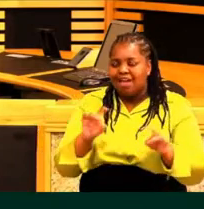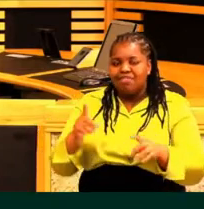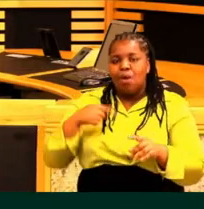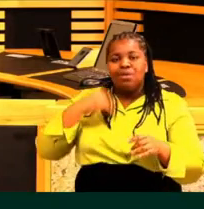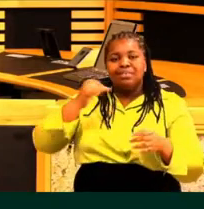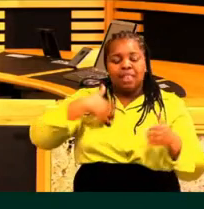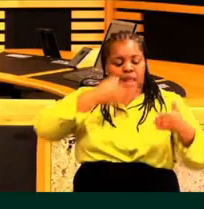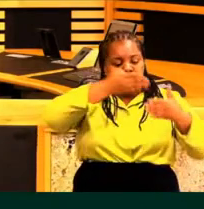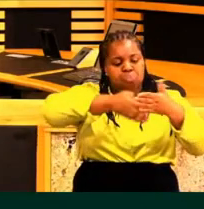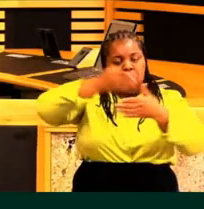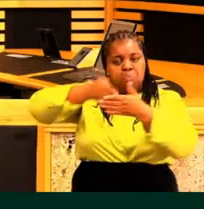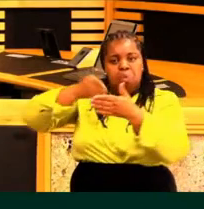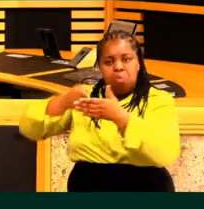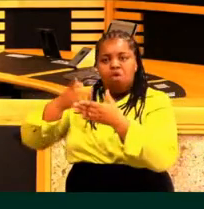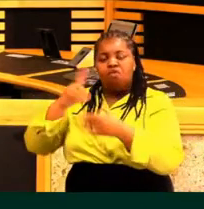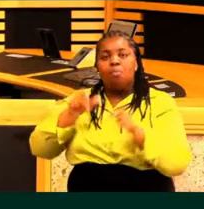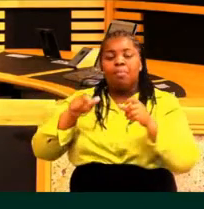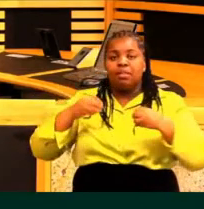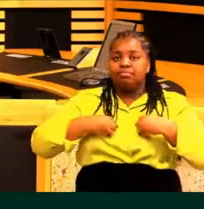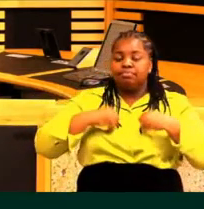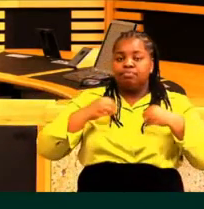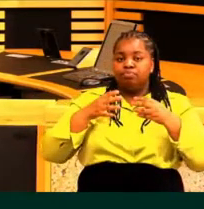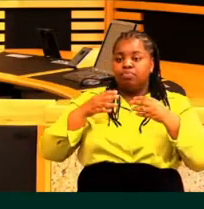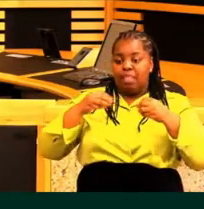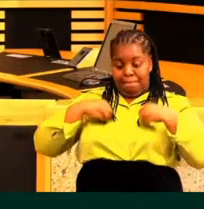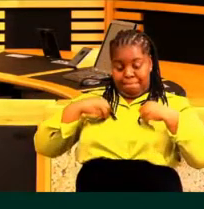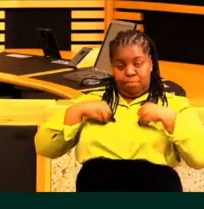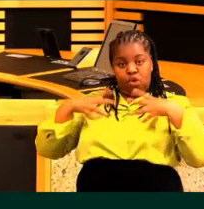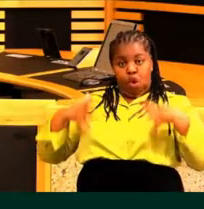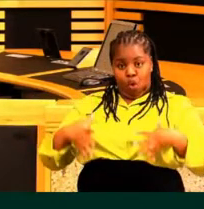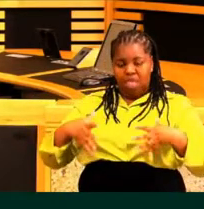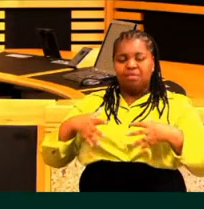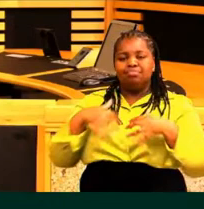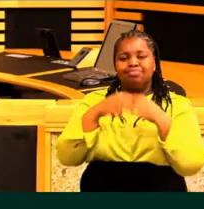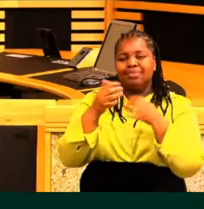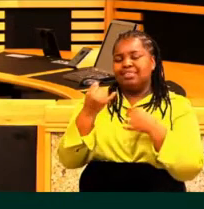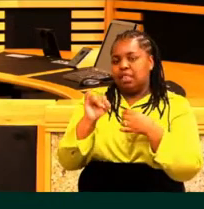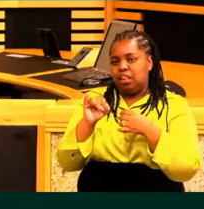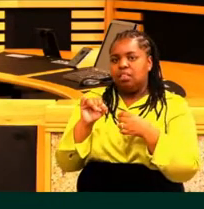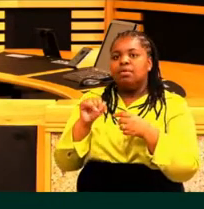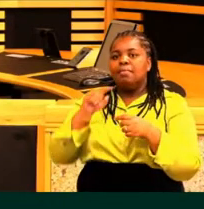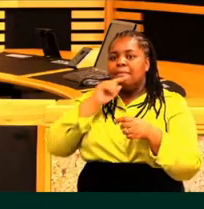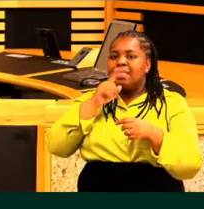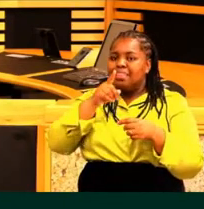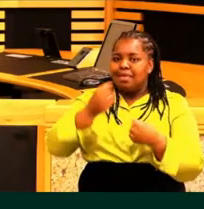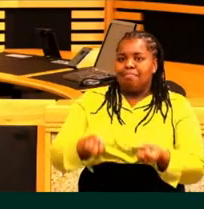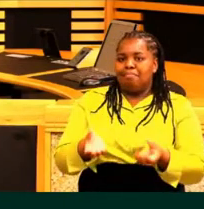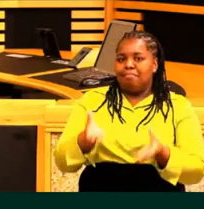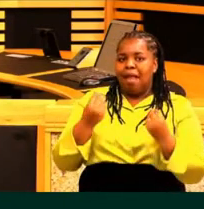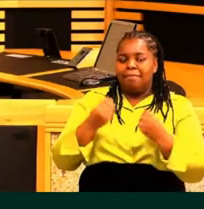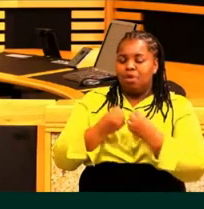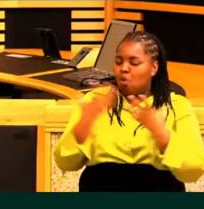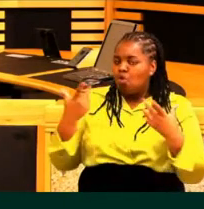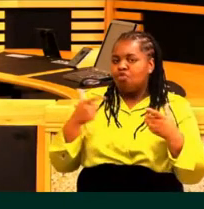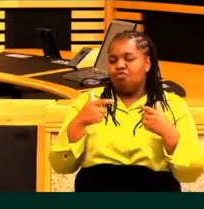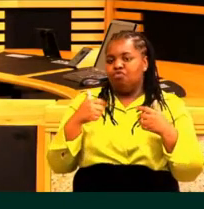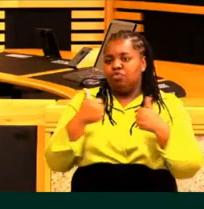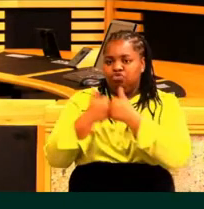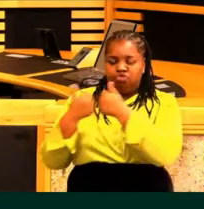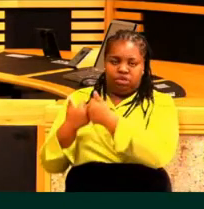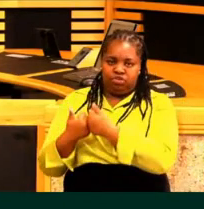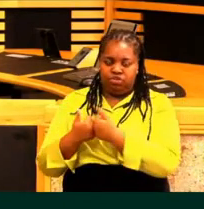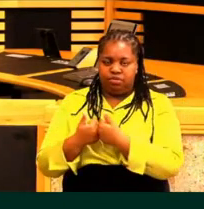barriers to startups as well as growing businesses and key amongst the challenges that faces our smes and entrepreneurs